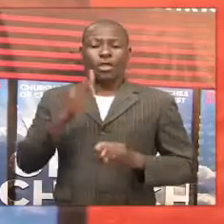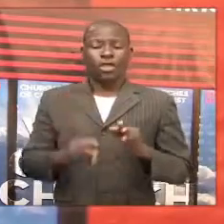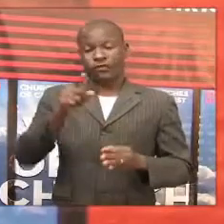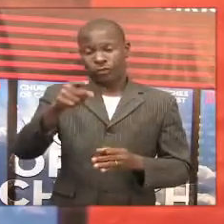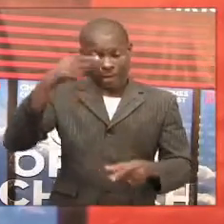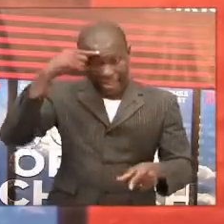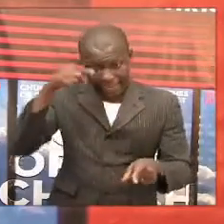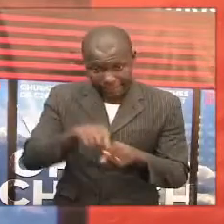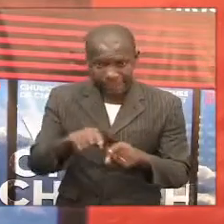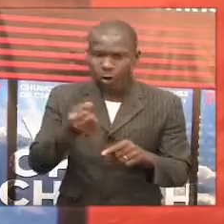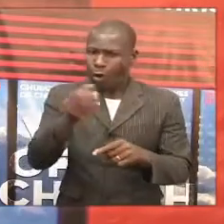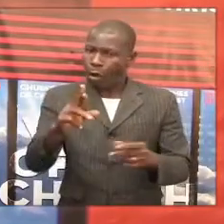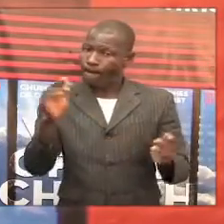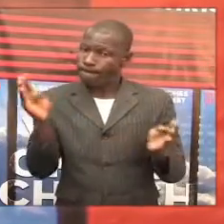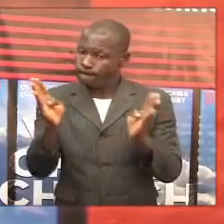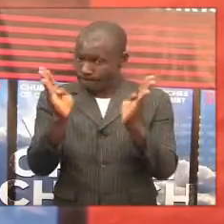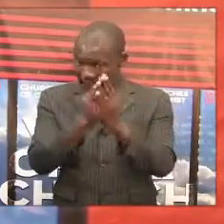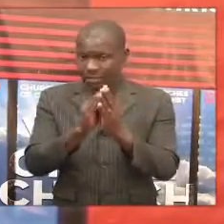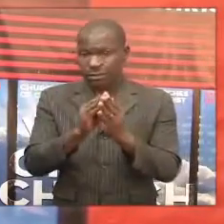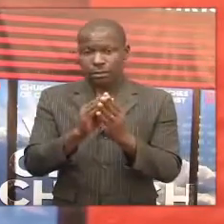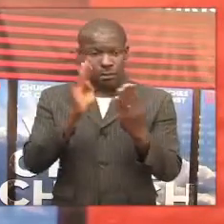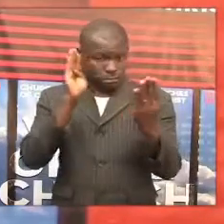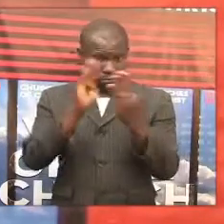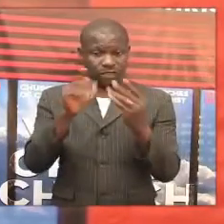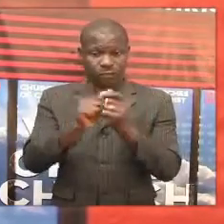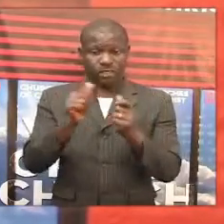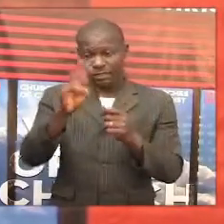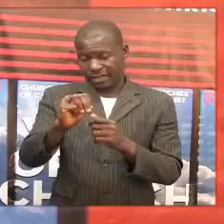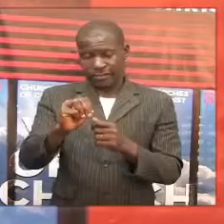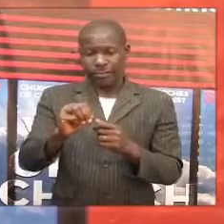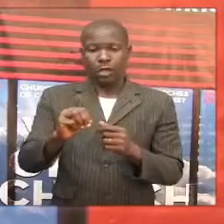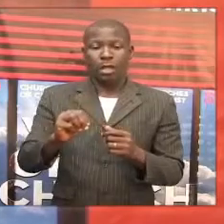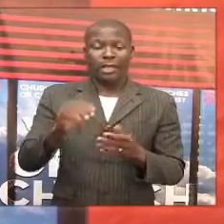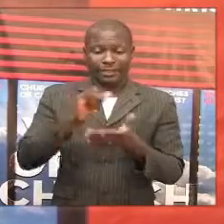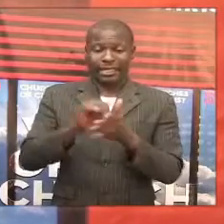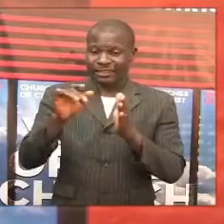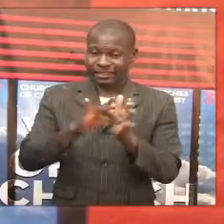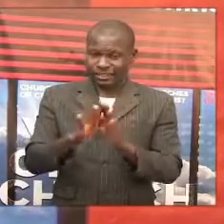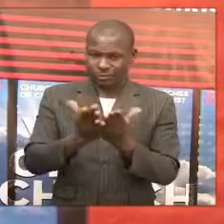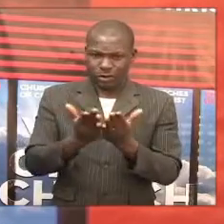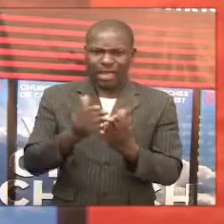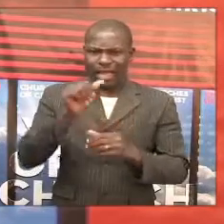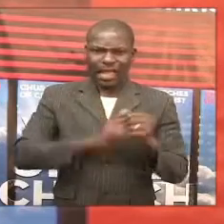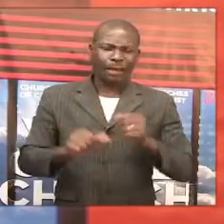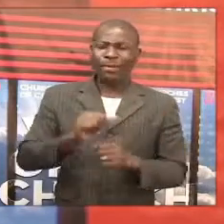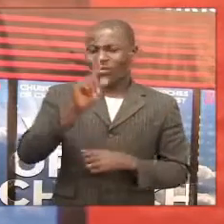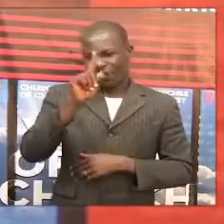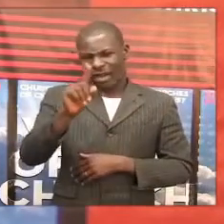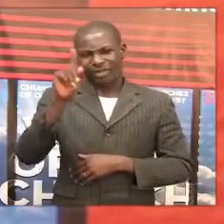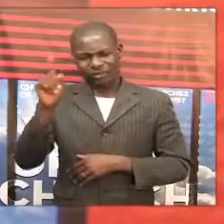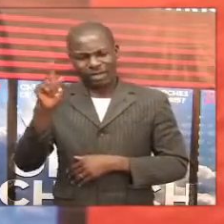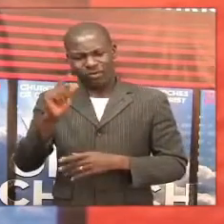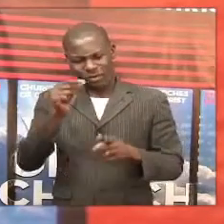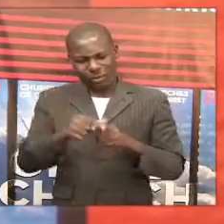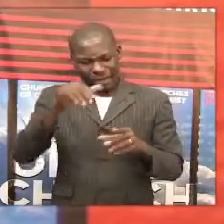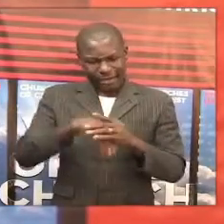no ehiemu a wo mo bible obi be sese quotations e maako maako maako bi oho a okotu kire